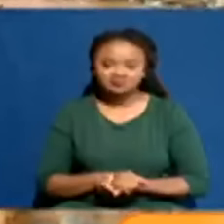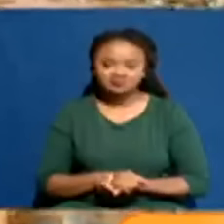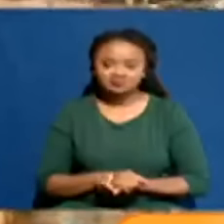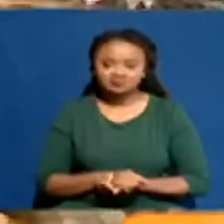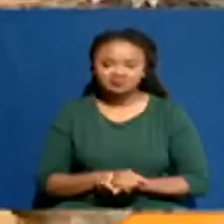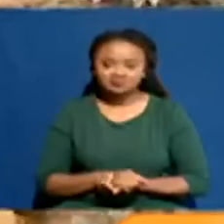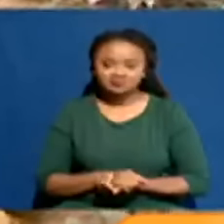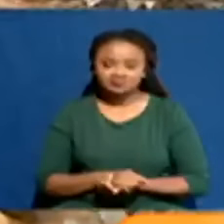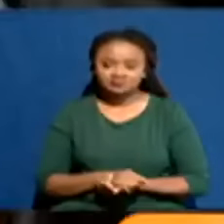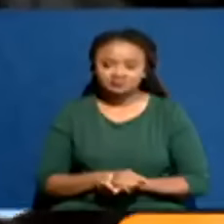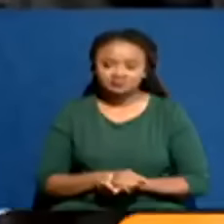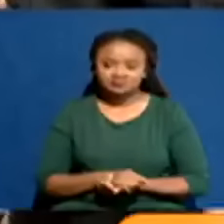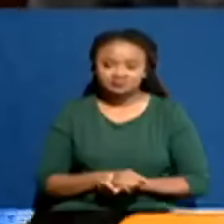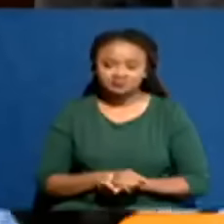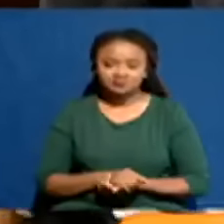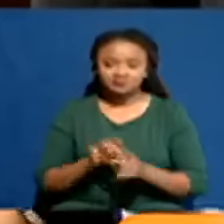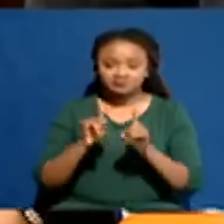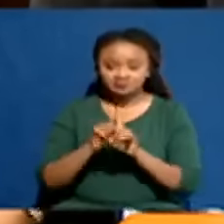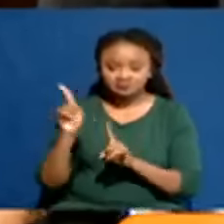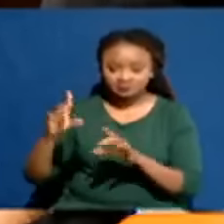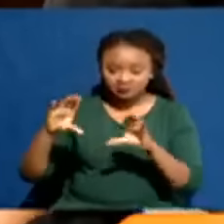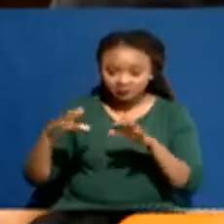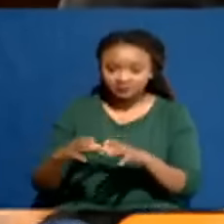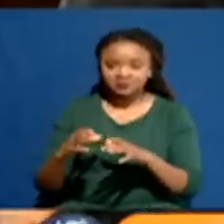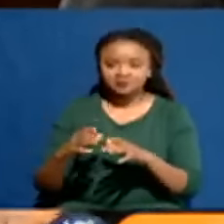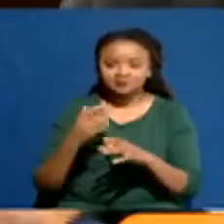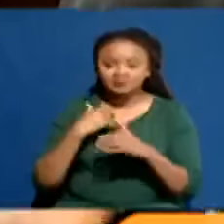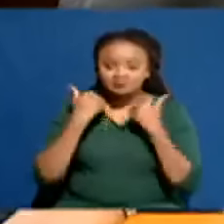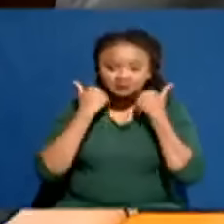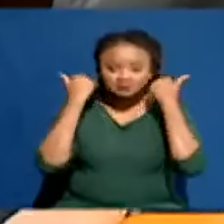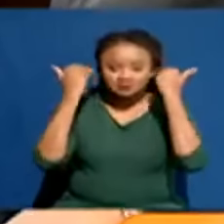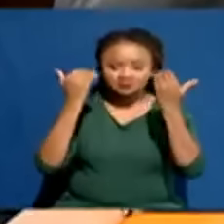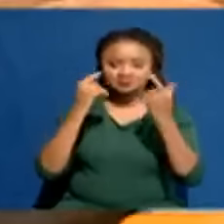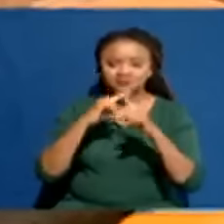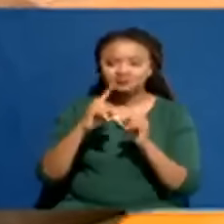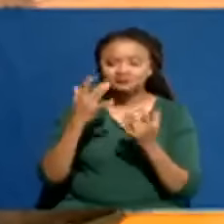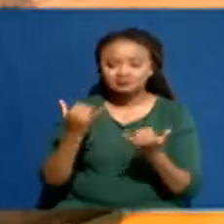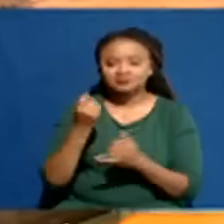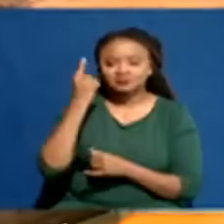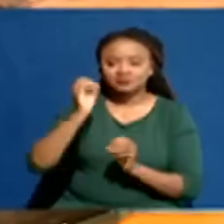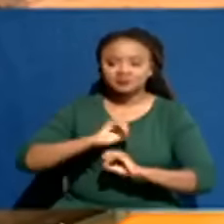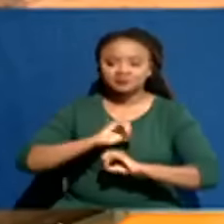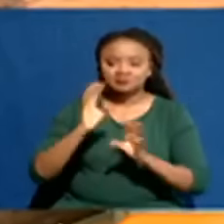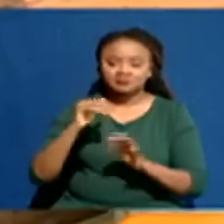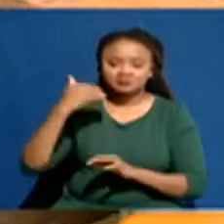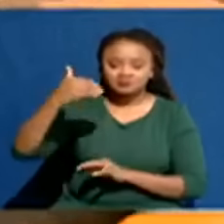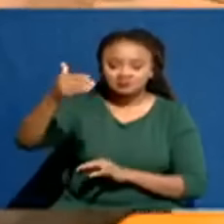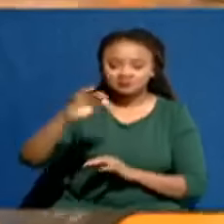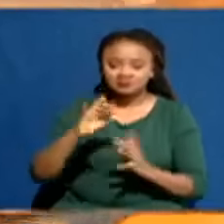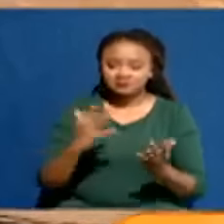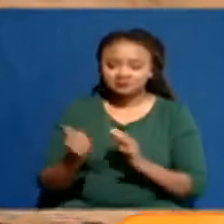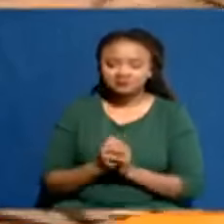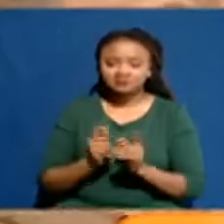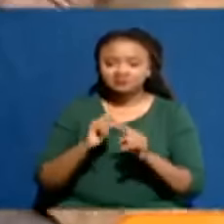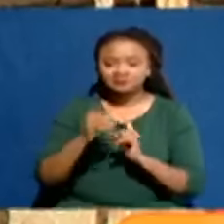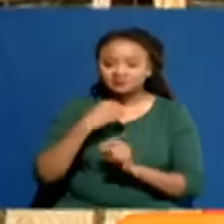Beyond the loss of lives, the community grapples with the harsh reality of their future, enduring nights in the cold without